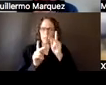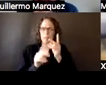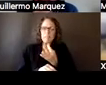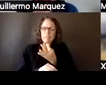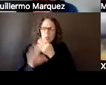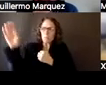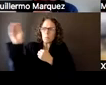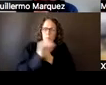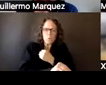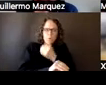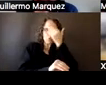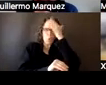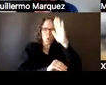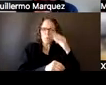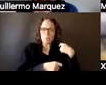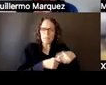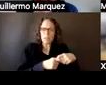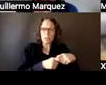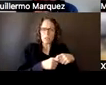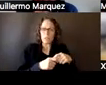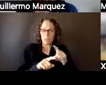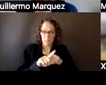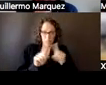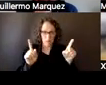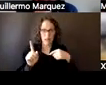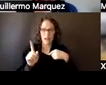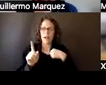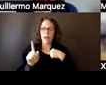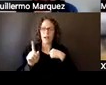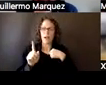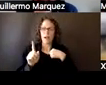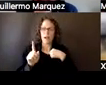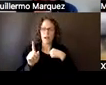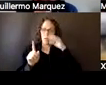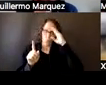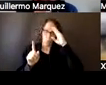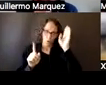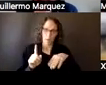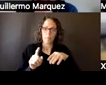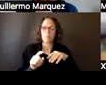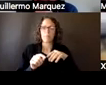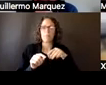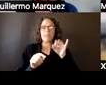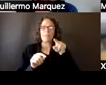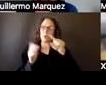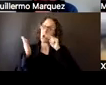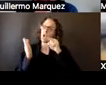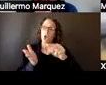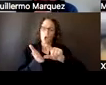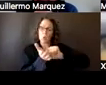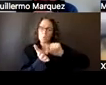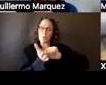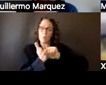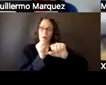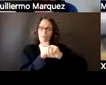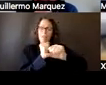language? But for instance, mining through runaway slave ads in the US, you start seeing patterns of like,